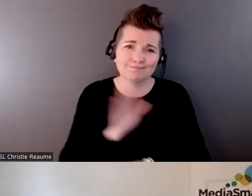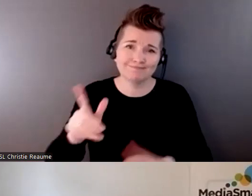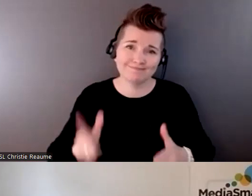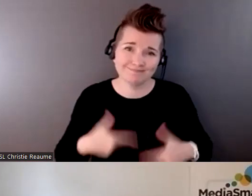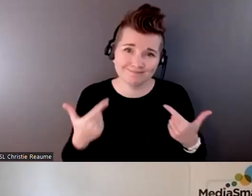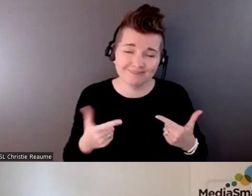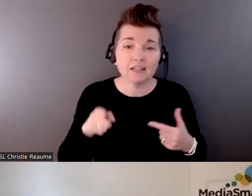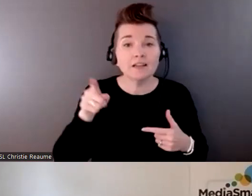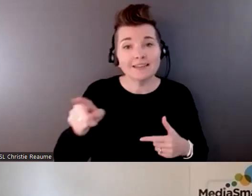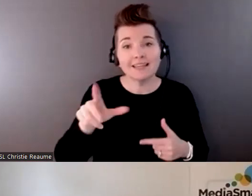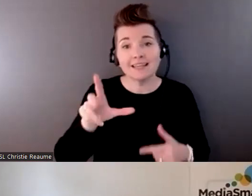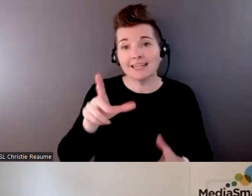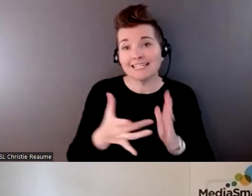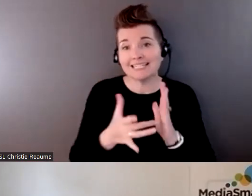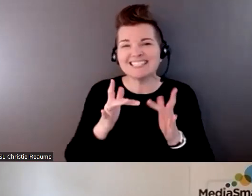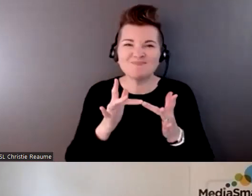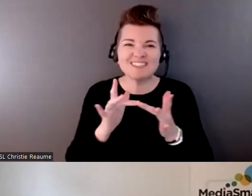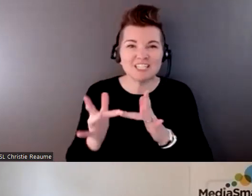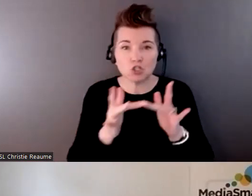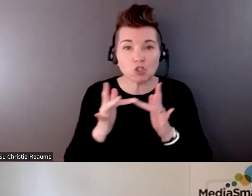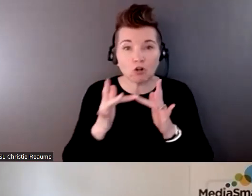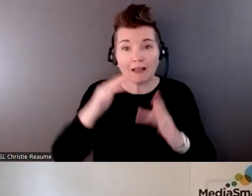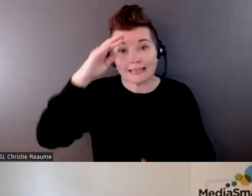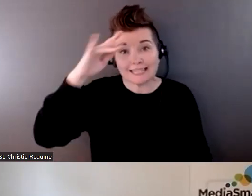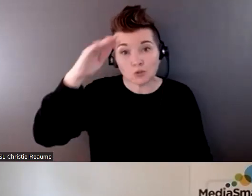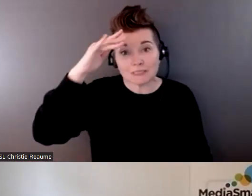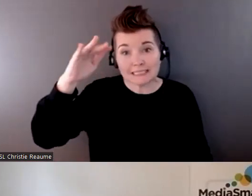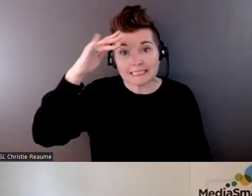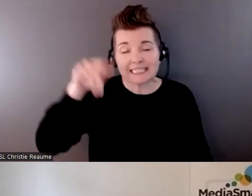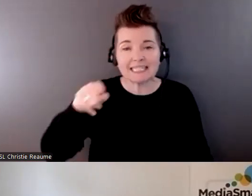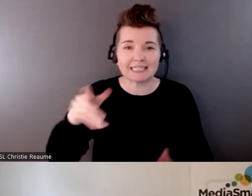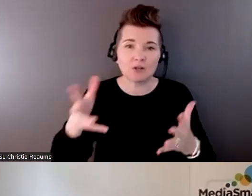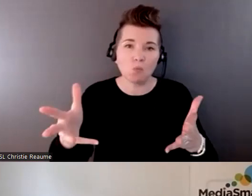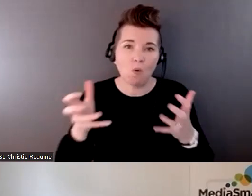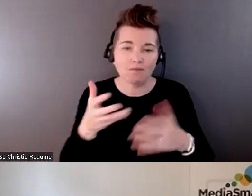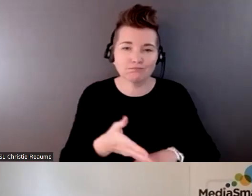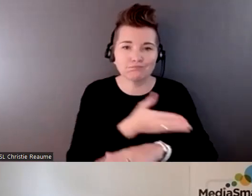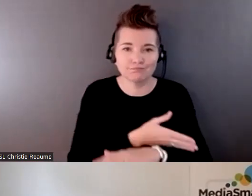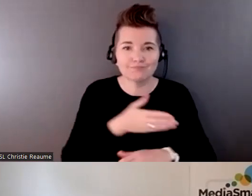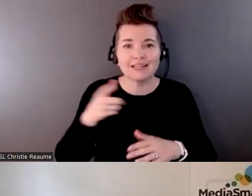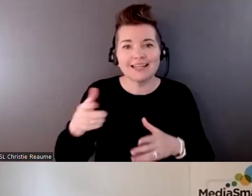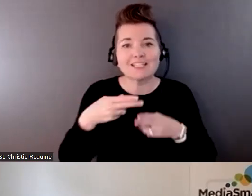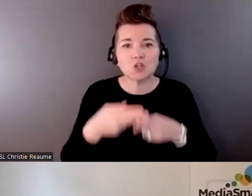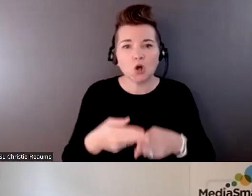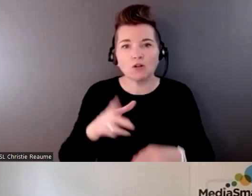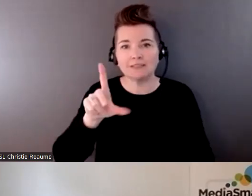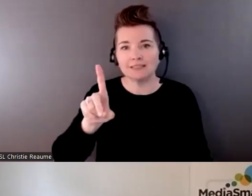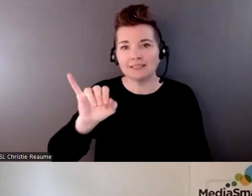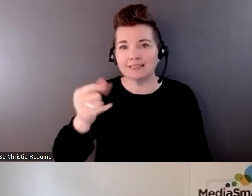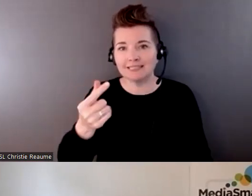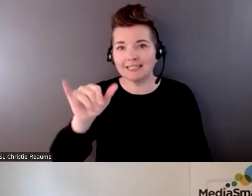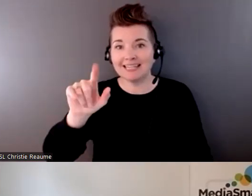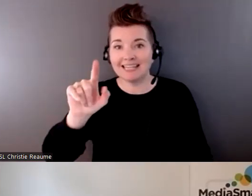their Flagship programming areas so dig it is a national program and it's it provides devices data